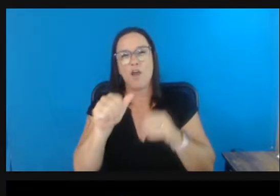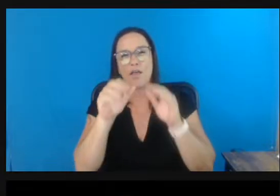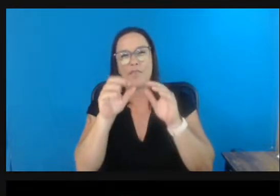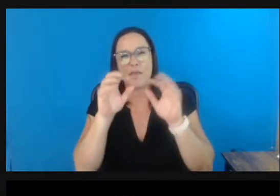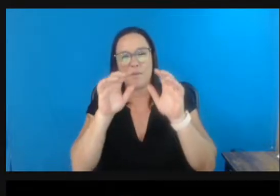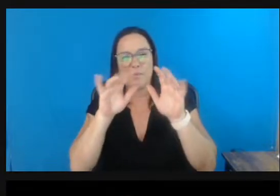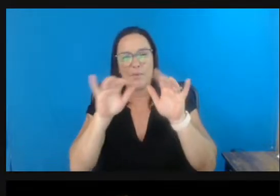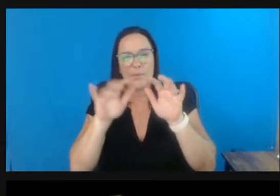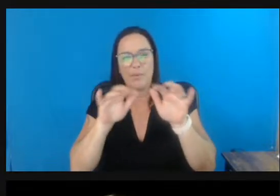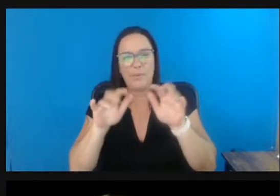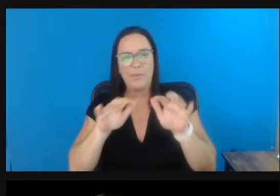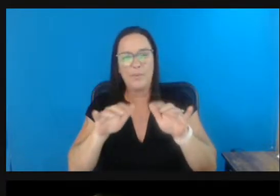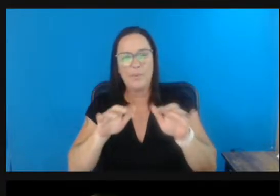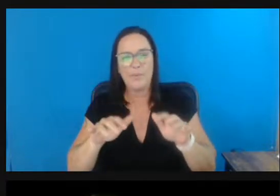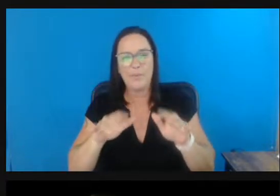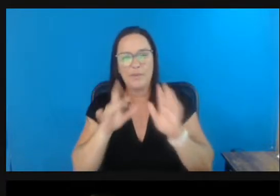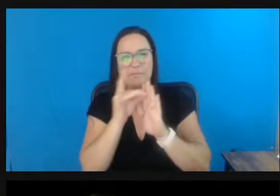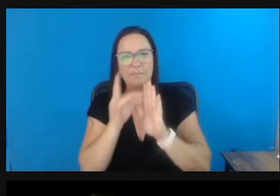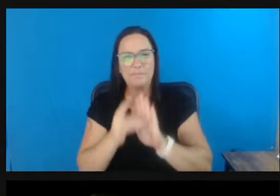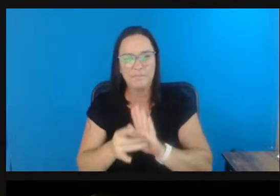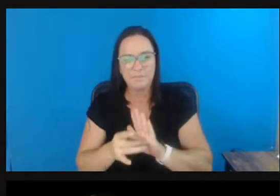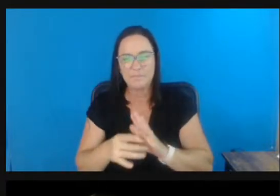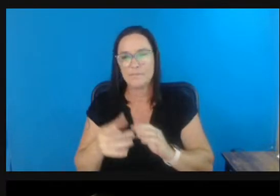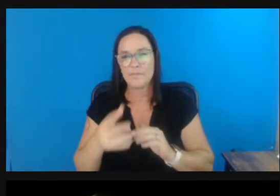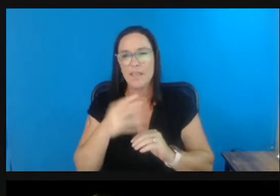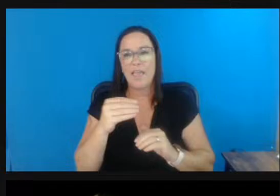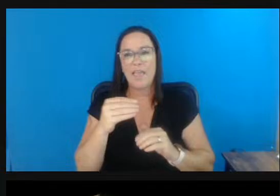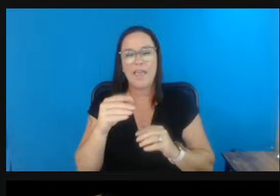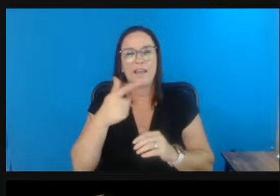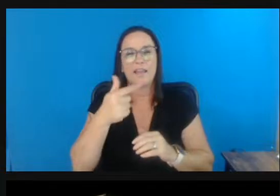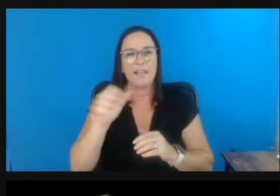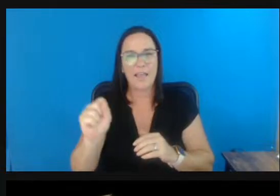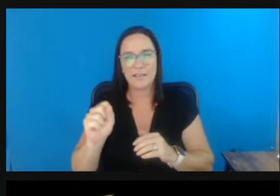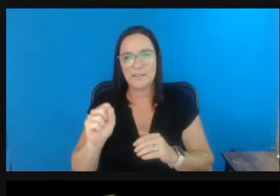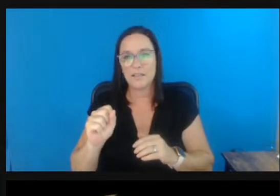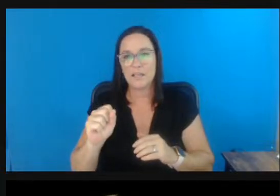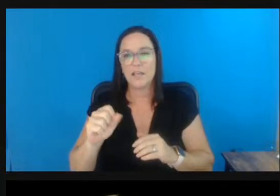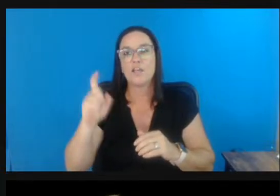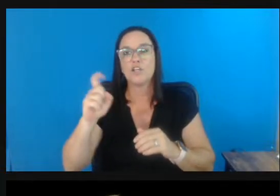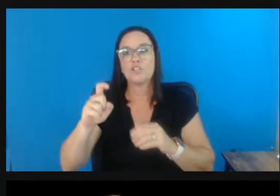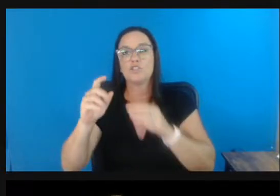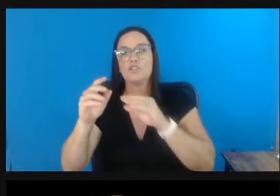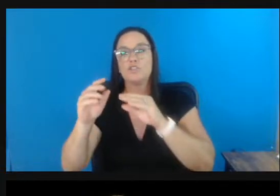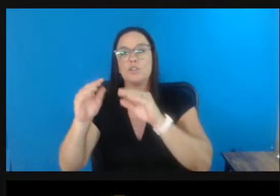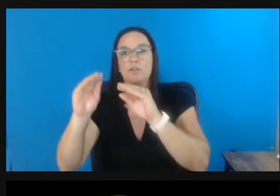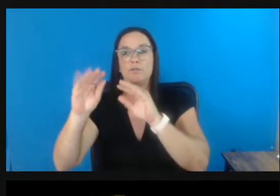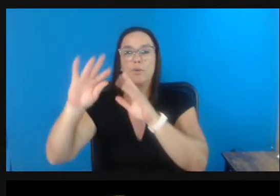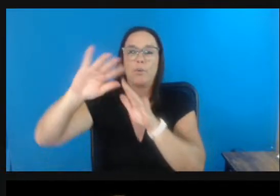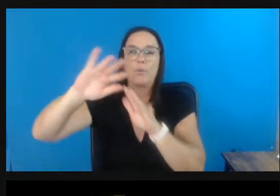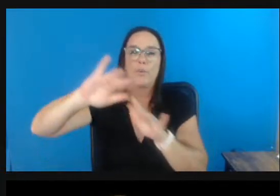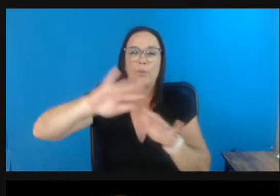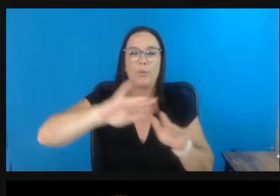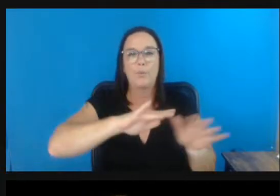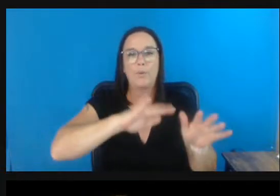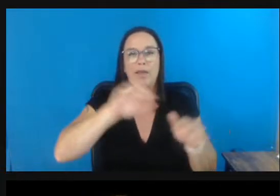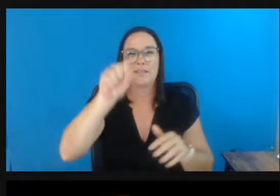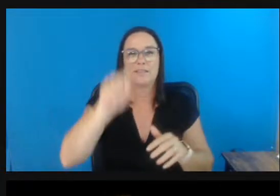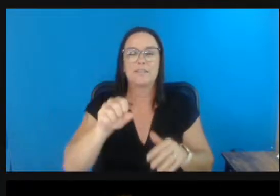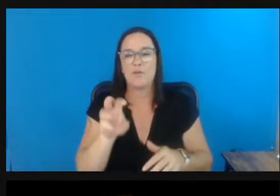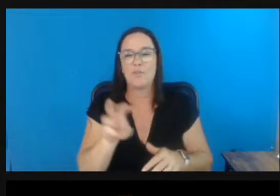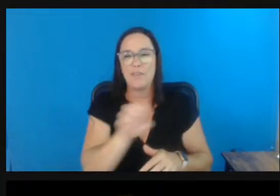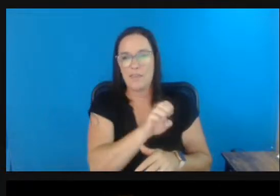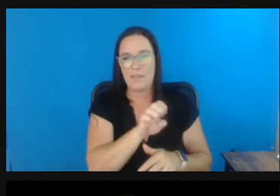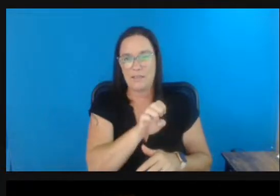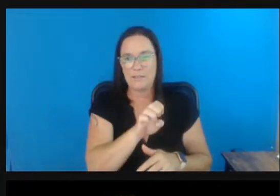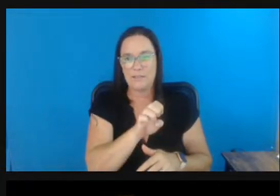Over Friday and Saturday, the winds are expected to shift to be to the southeast. So you can see some of the fog forecasts starting to